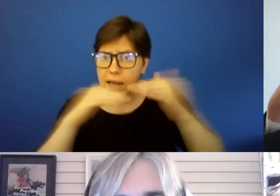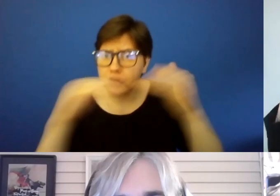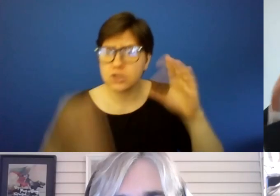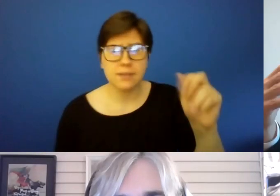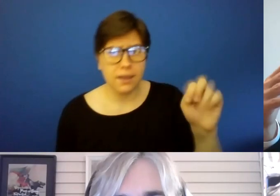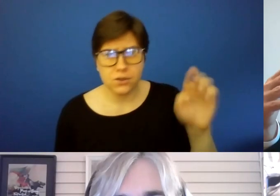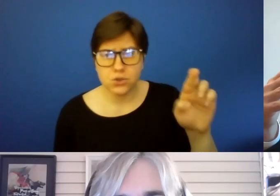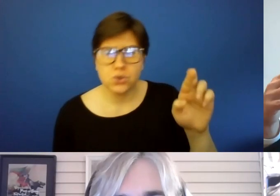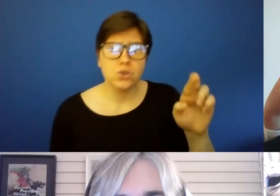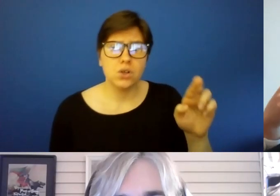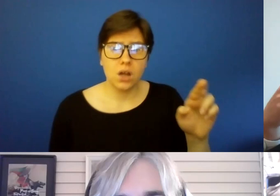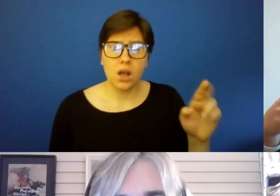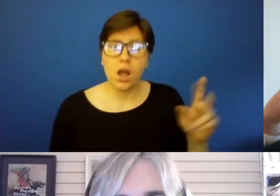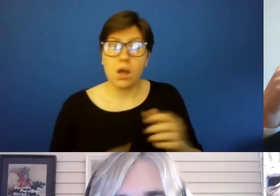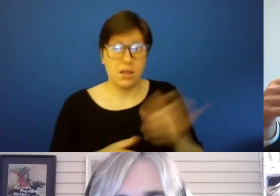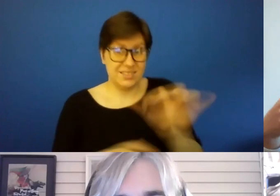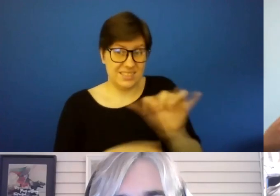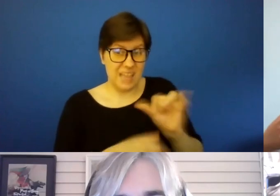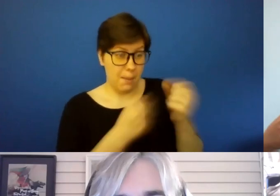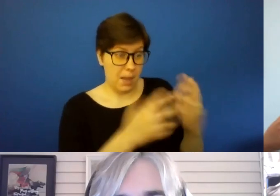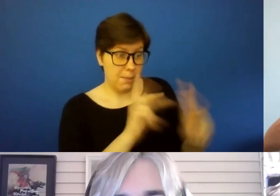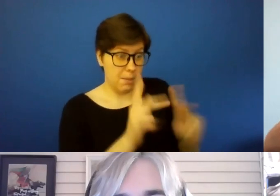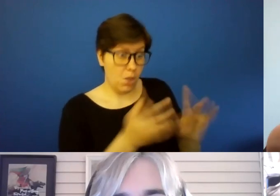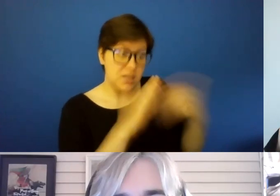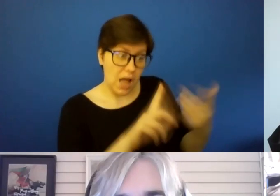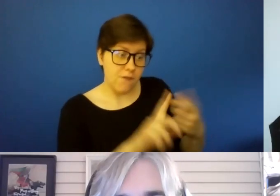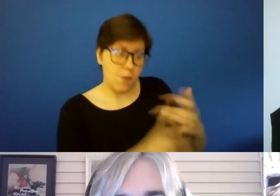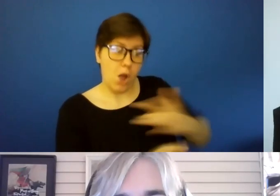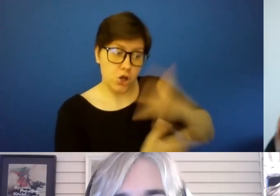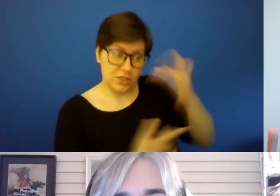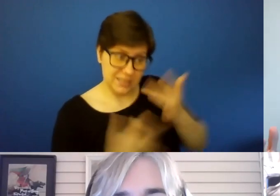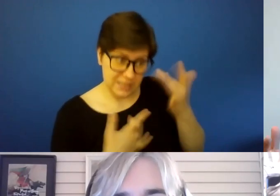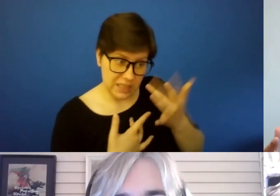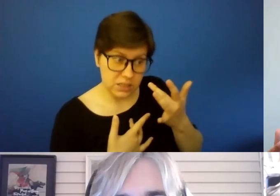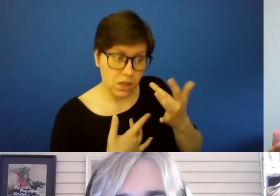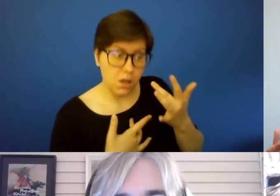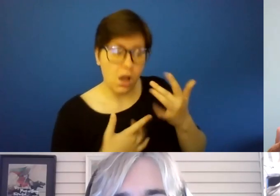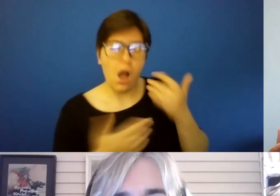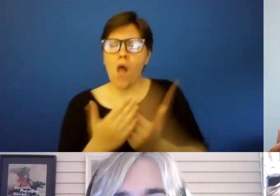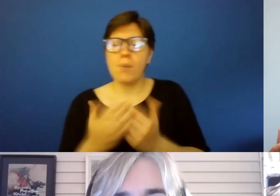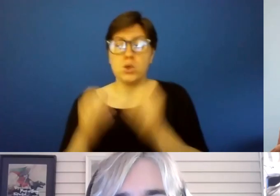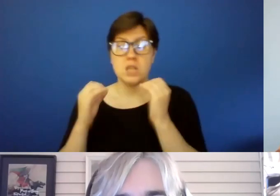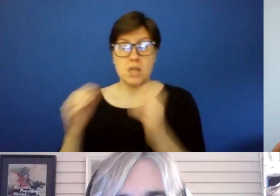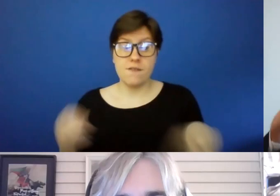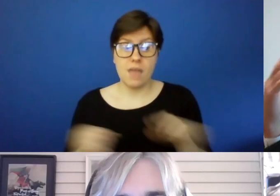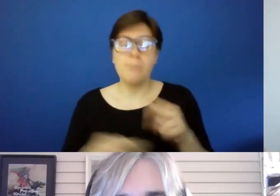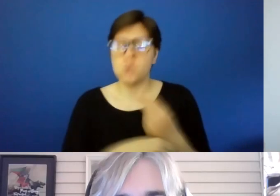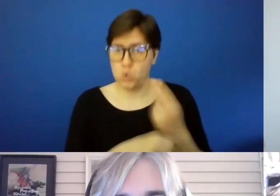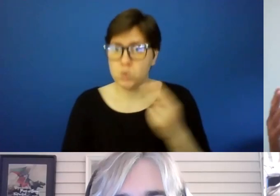mean, there's just as many people, if not more, who die from heart disease every year. Almost none of them use medical aid in